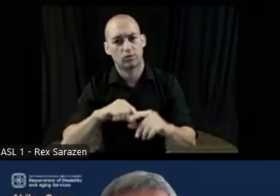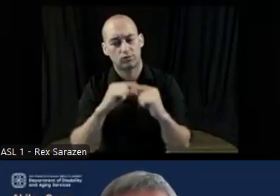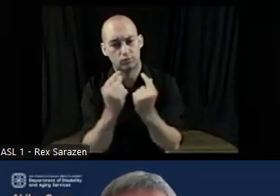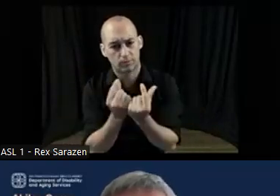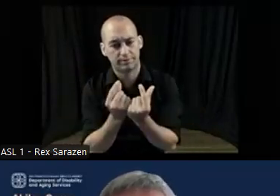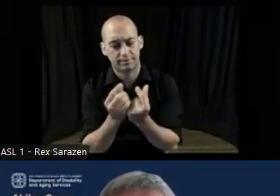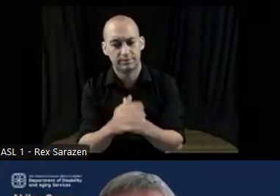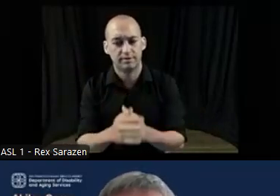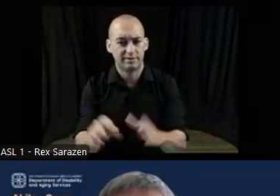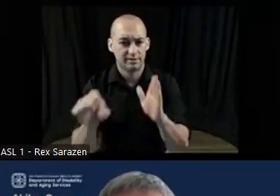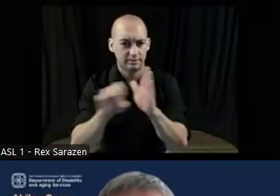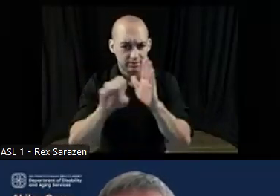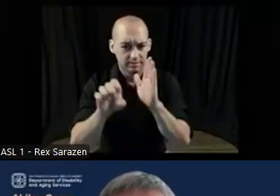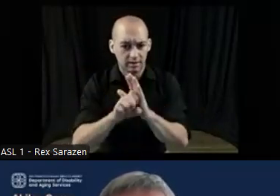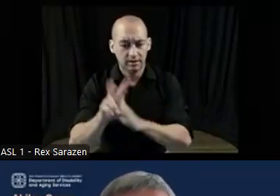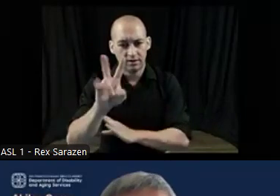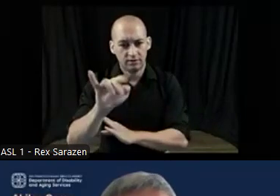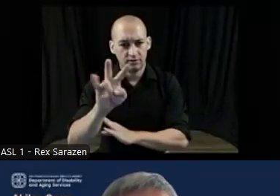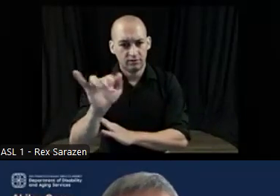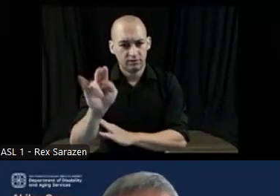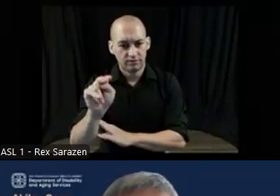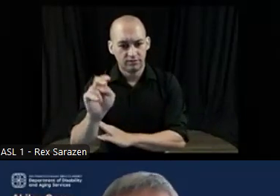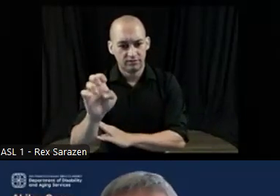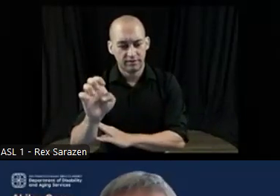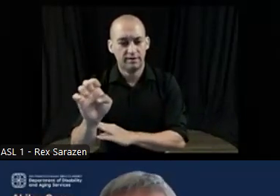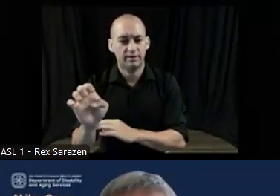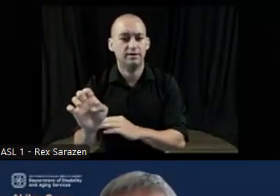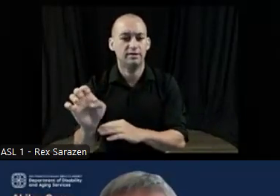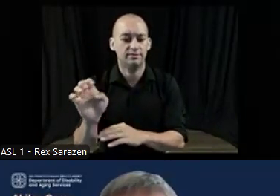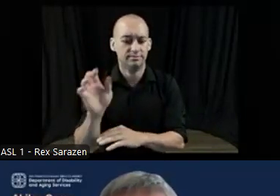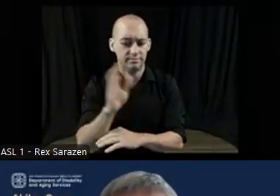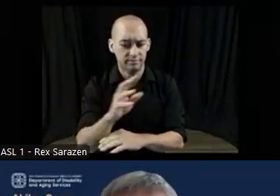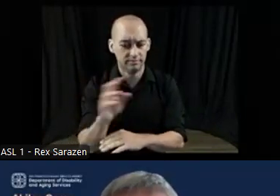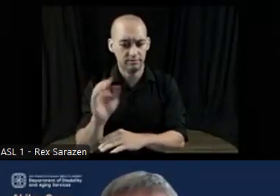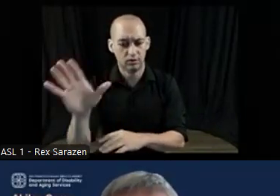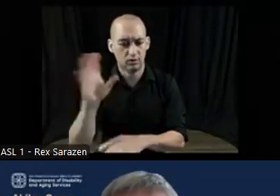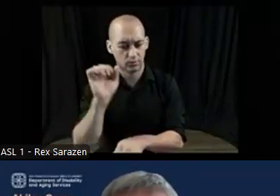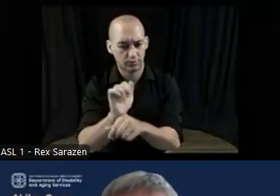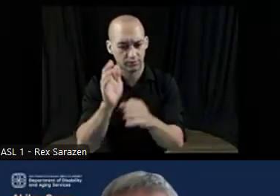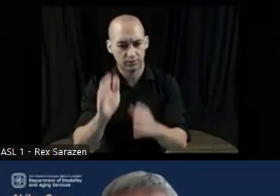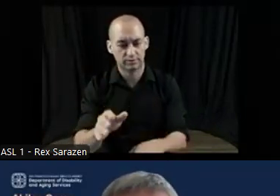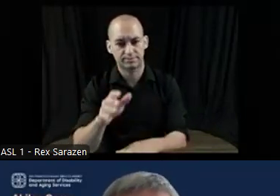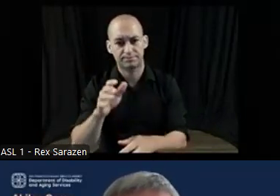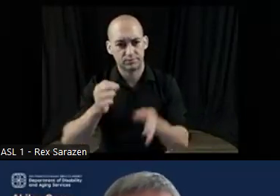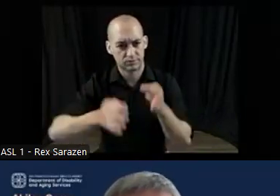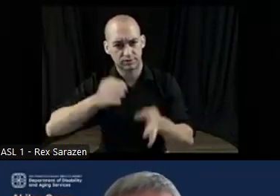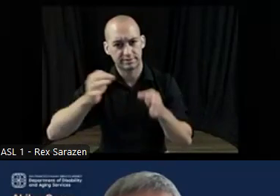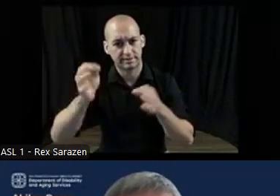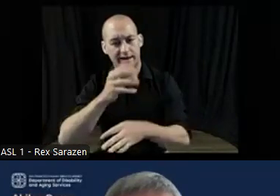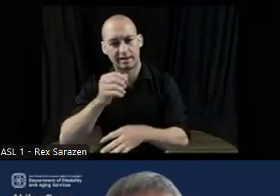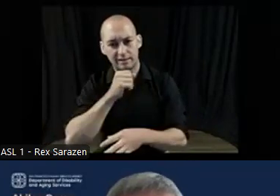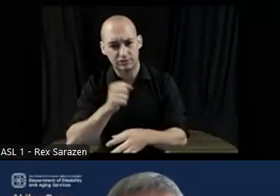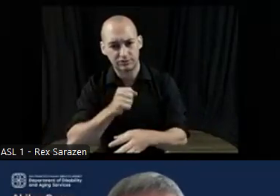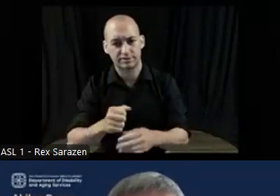example, Vivian, if I can turn to you, I know Vivian and her colleagues at Justice and Aging just released a great brief that